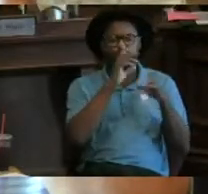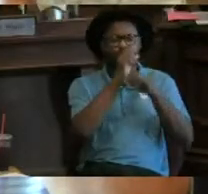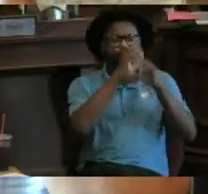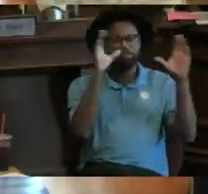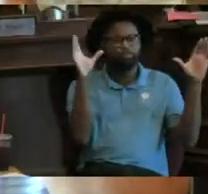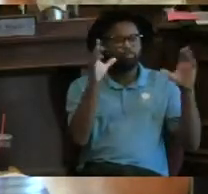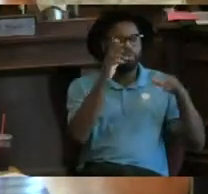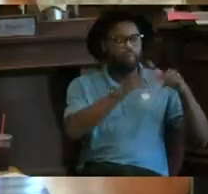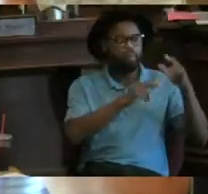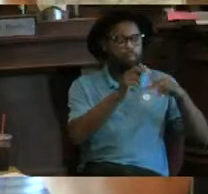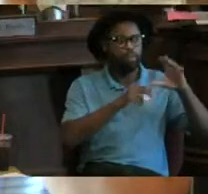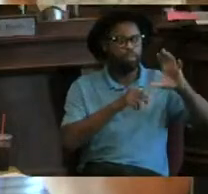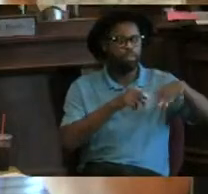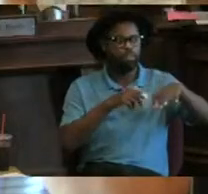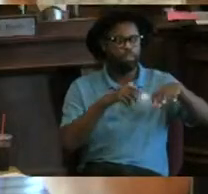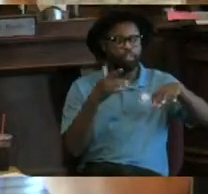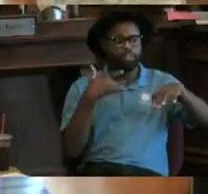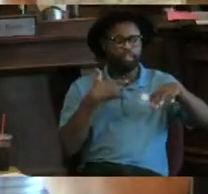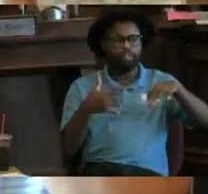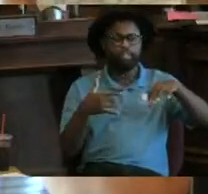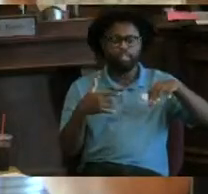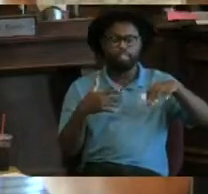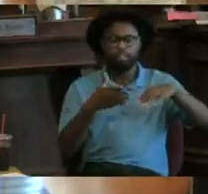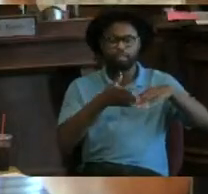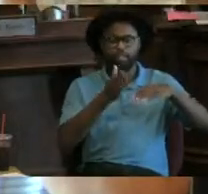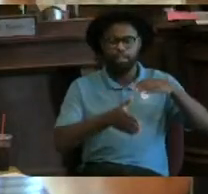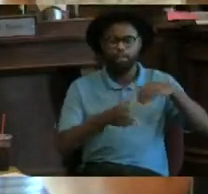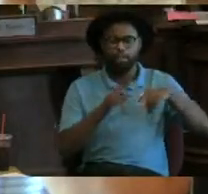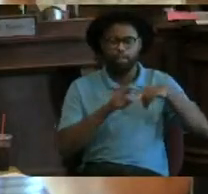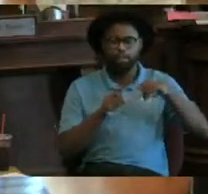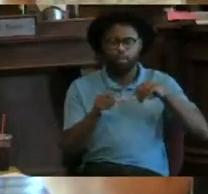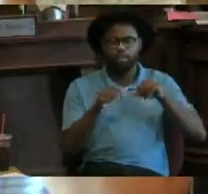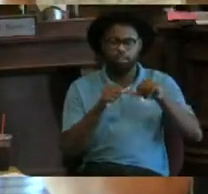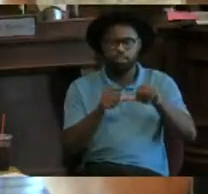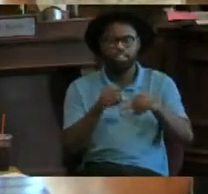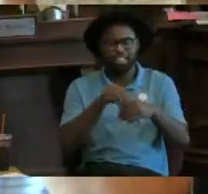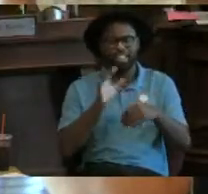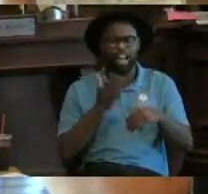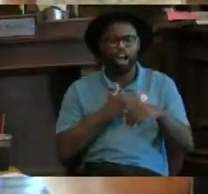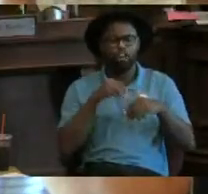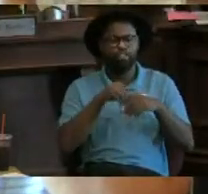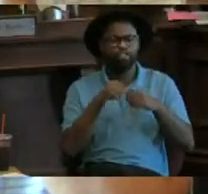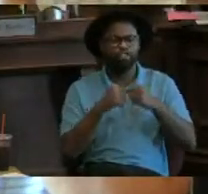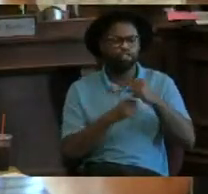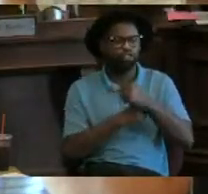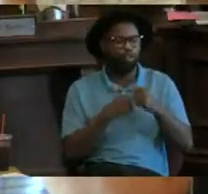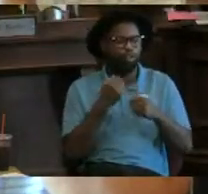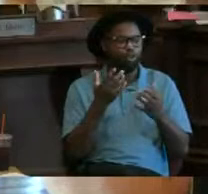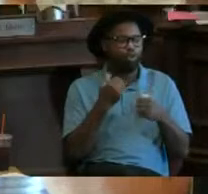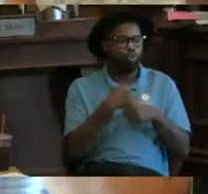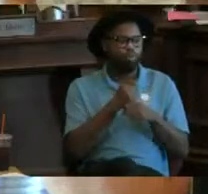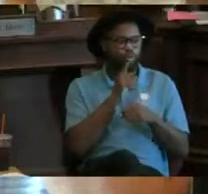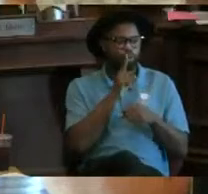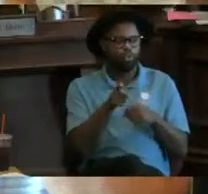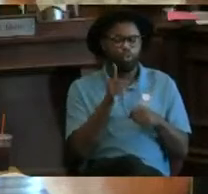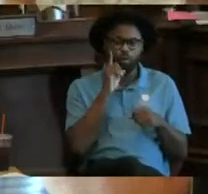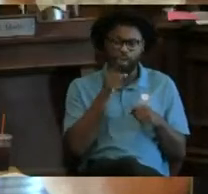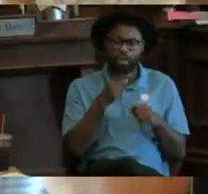here's the building front, normally the basement would stop here. It doesn't. It goes into our infrastructure. We have to ensure that we maintain that